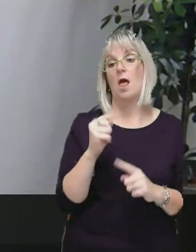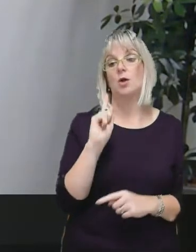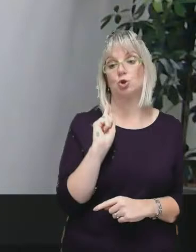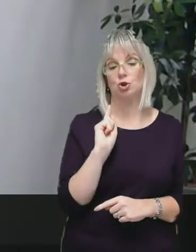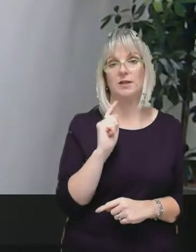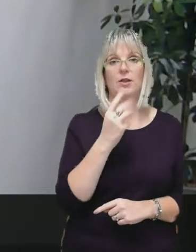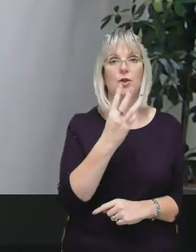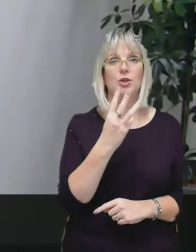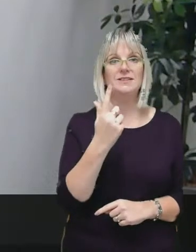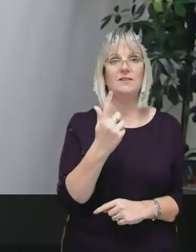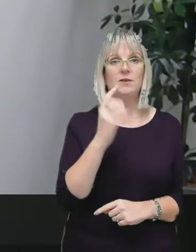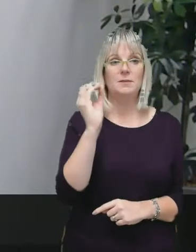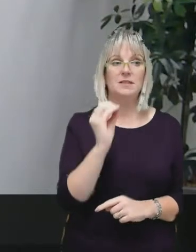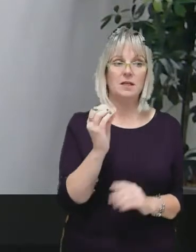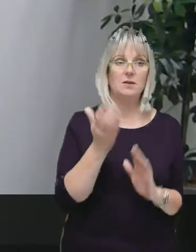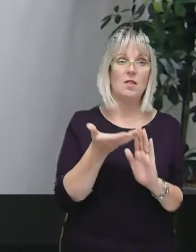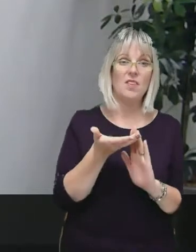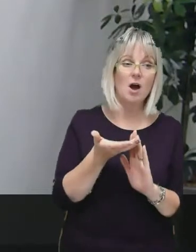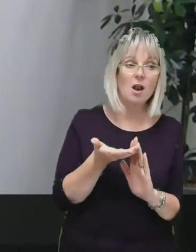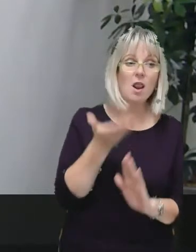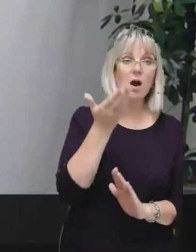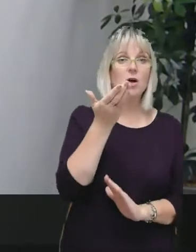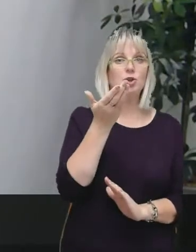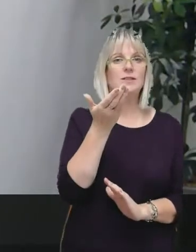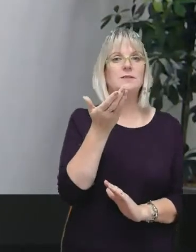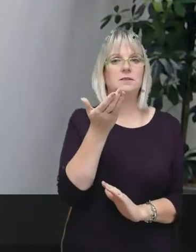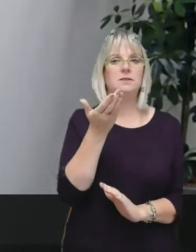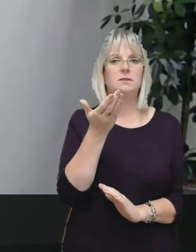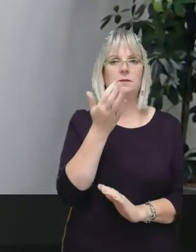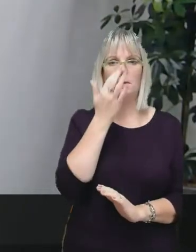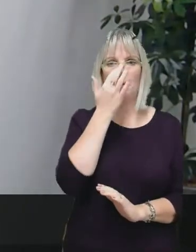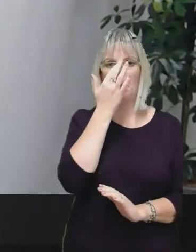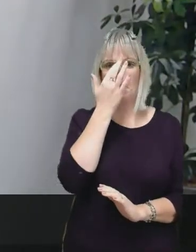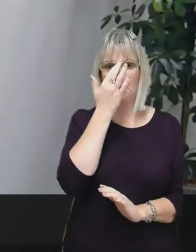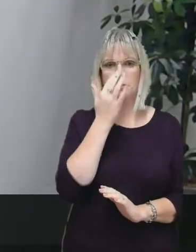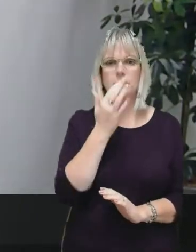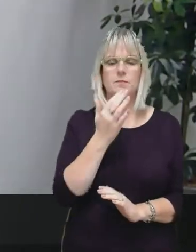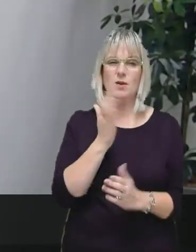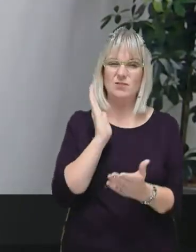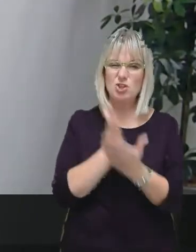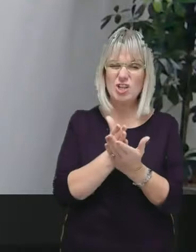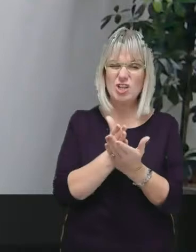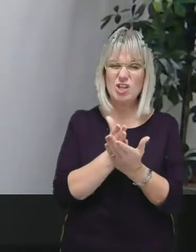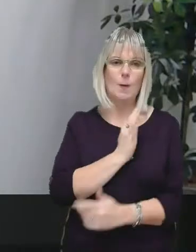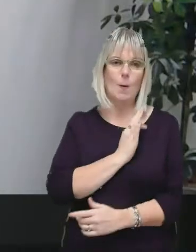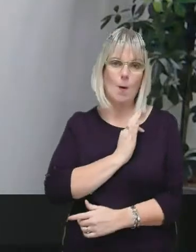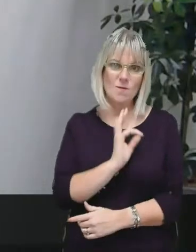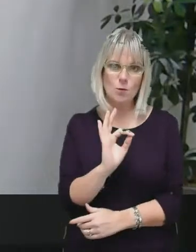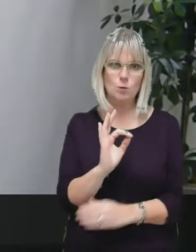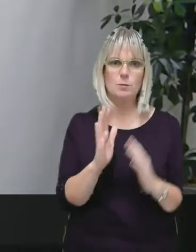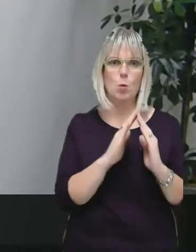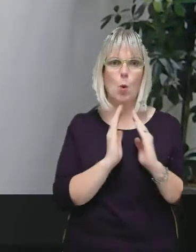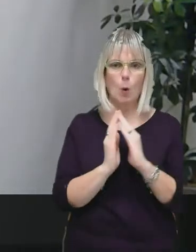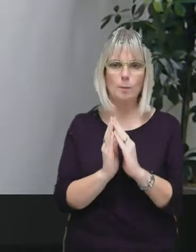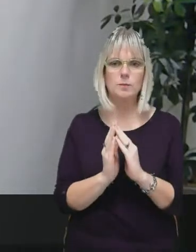the largest number of council homes began since 1983. I was literally a boy wearing short trousers then.